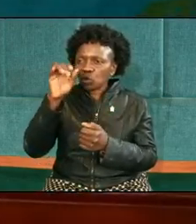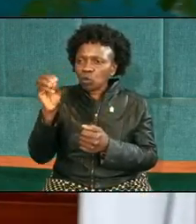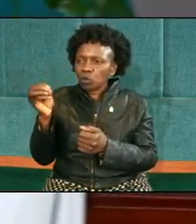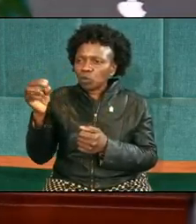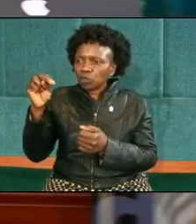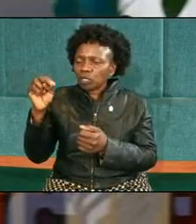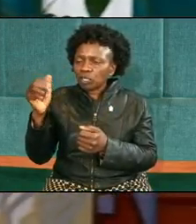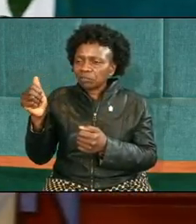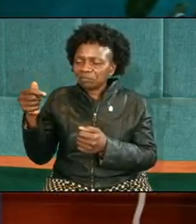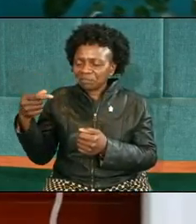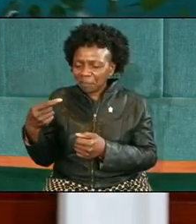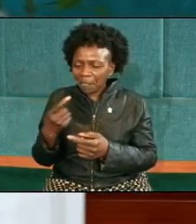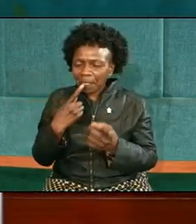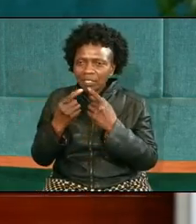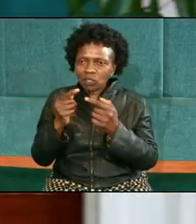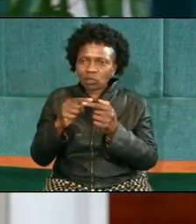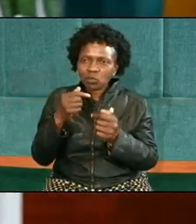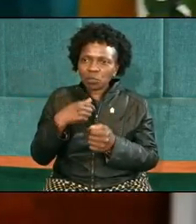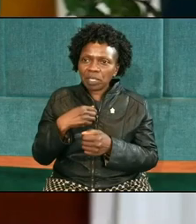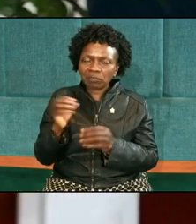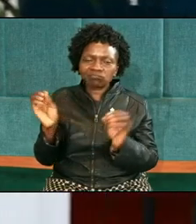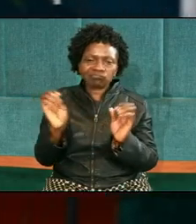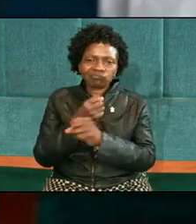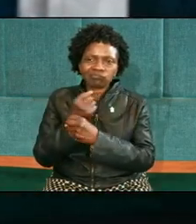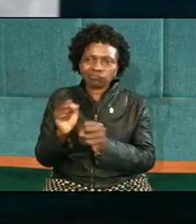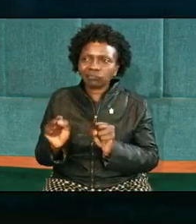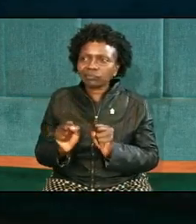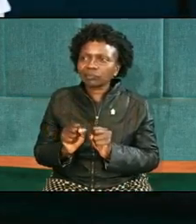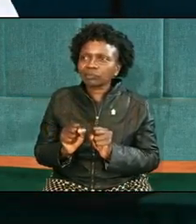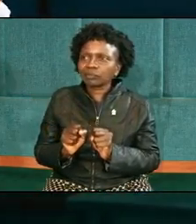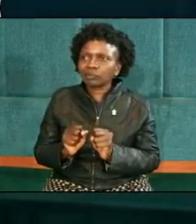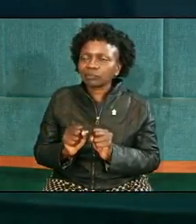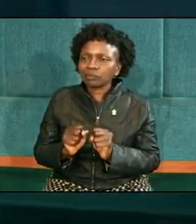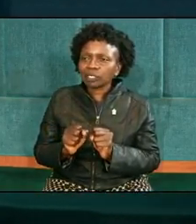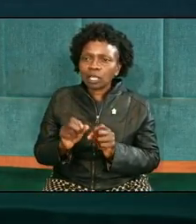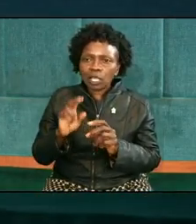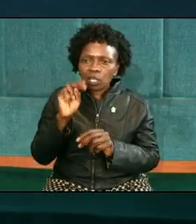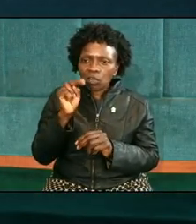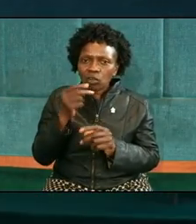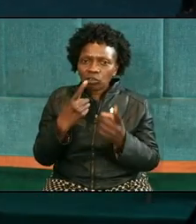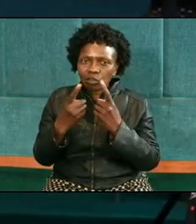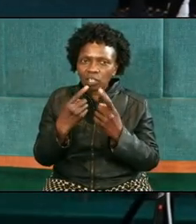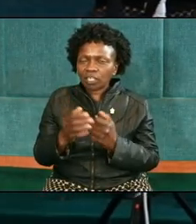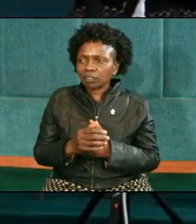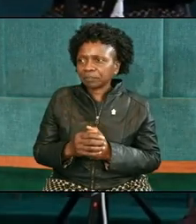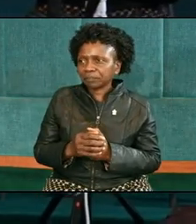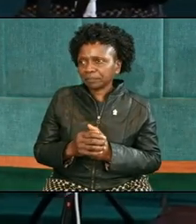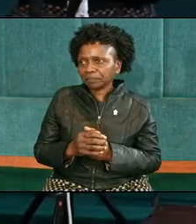don't talk to me, because you and I are not talking.